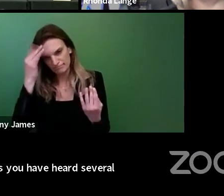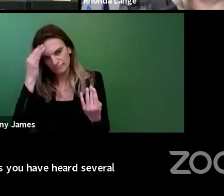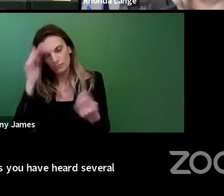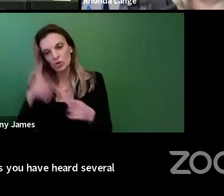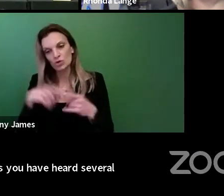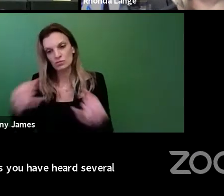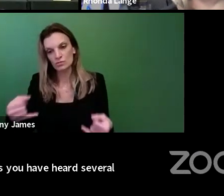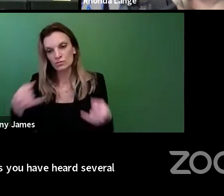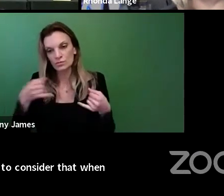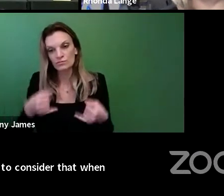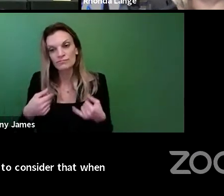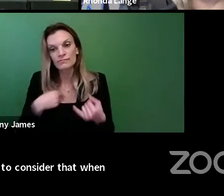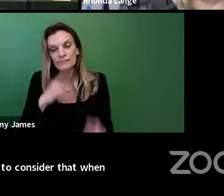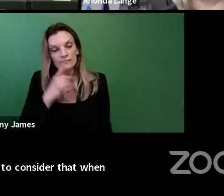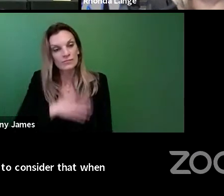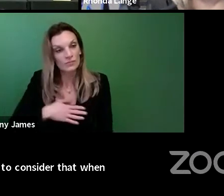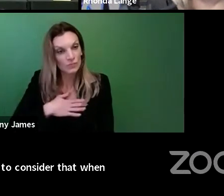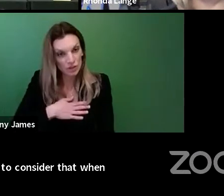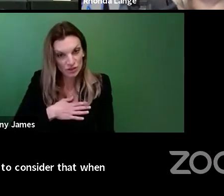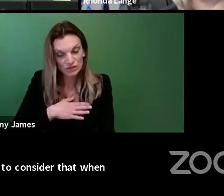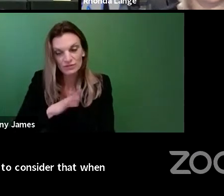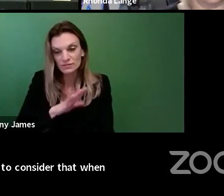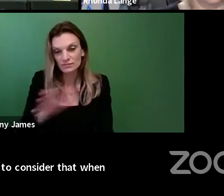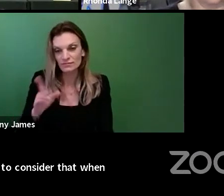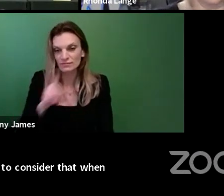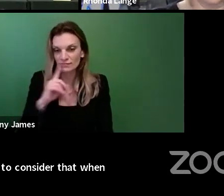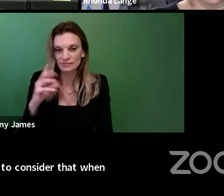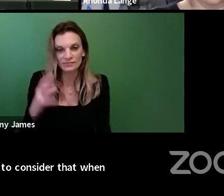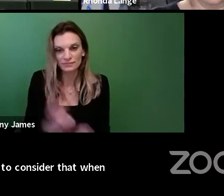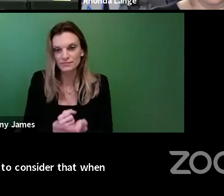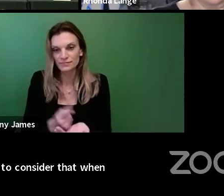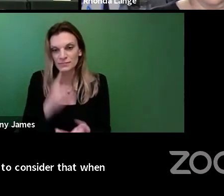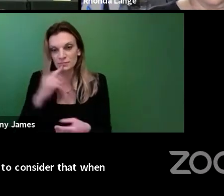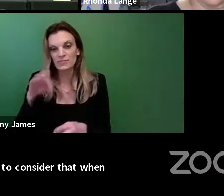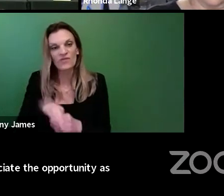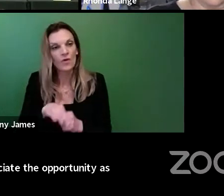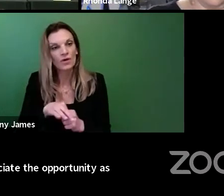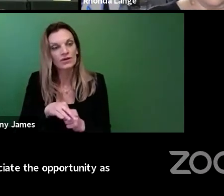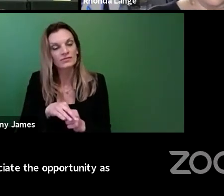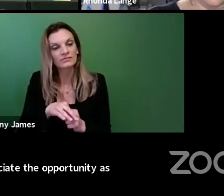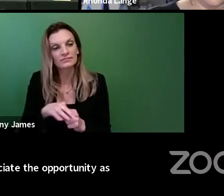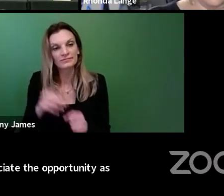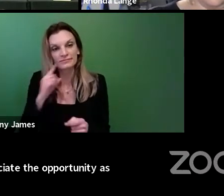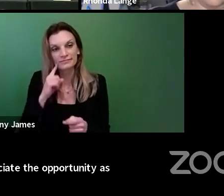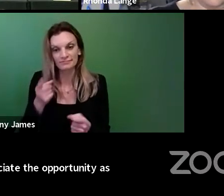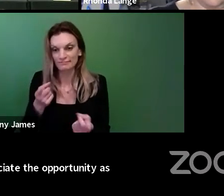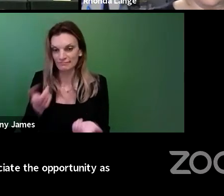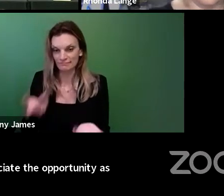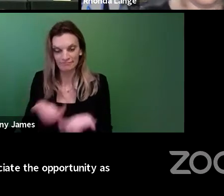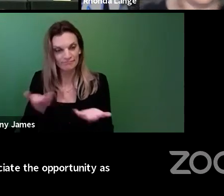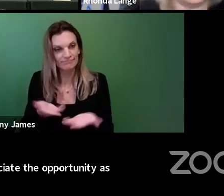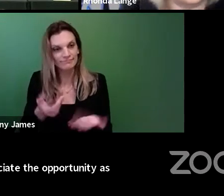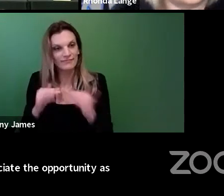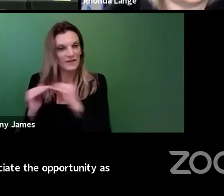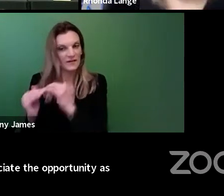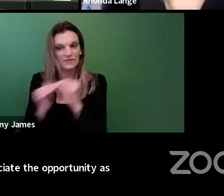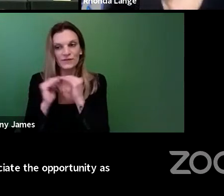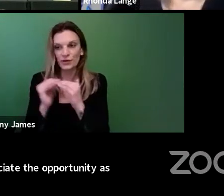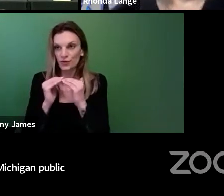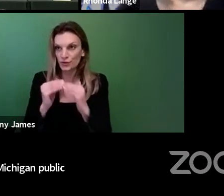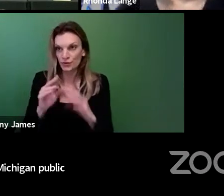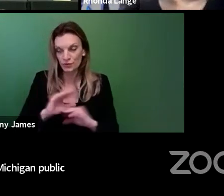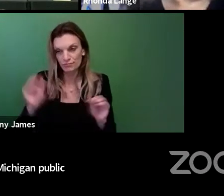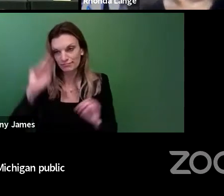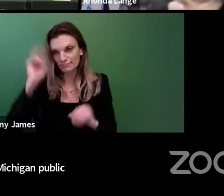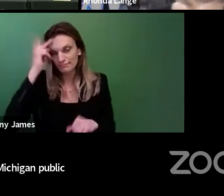maps. I really appreciate the opportunity as a voting member of the Michigan public to have a fair and